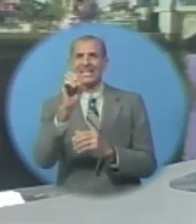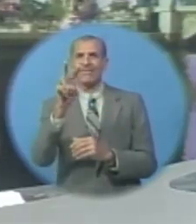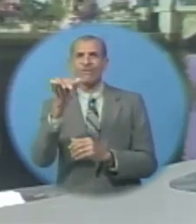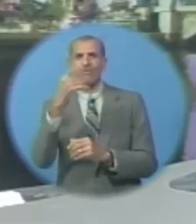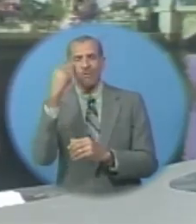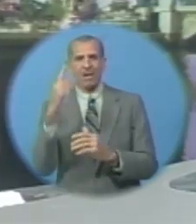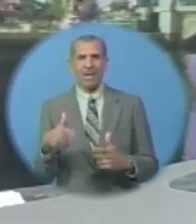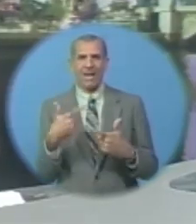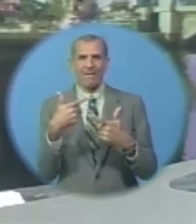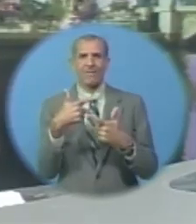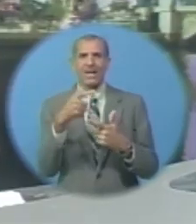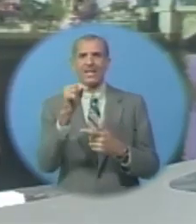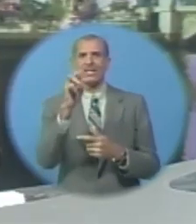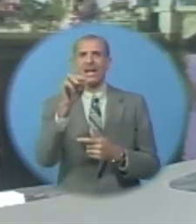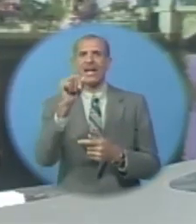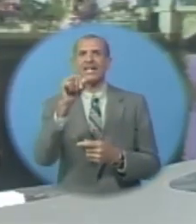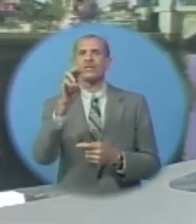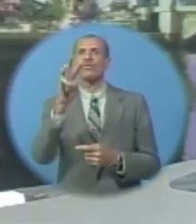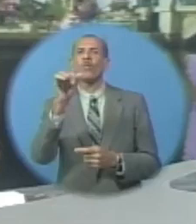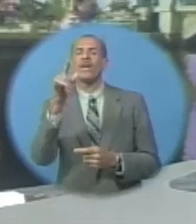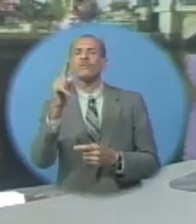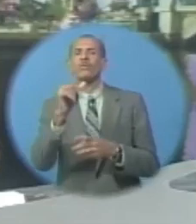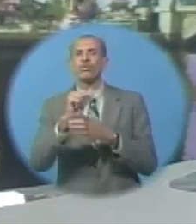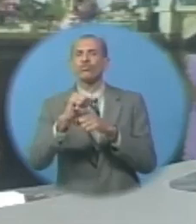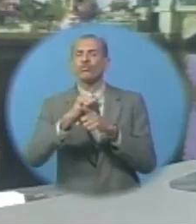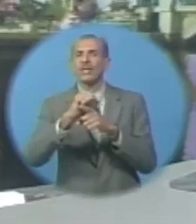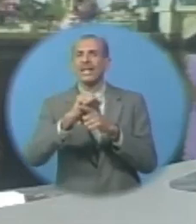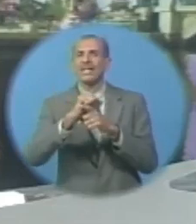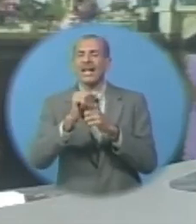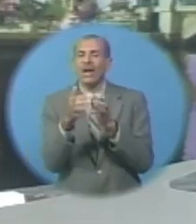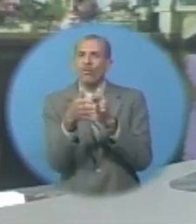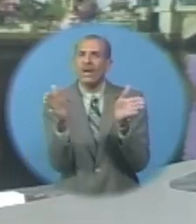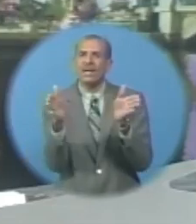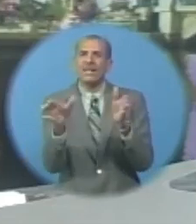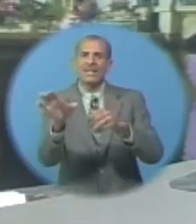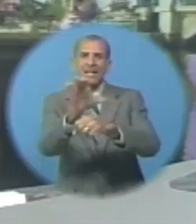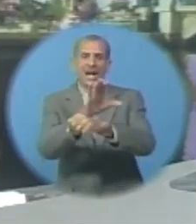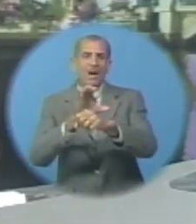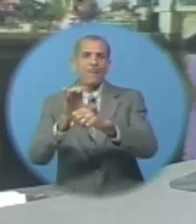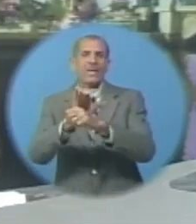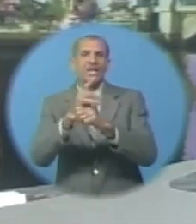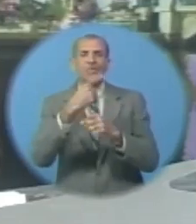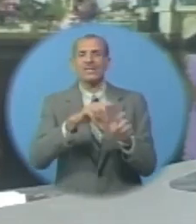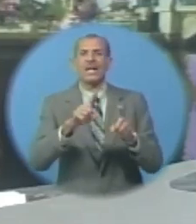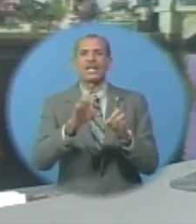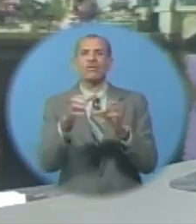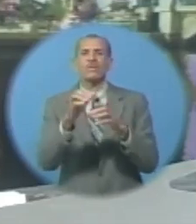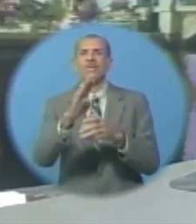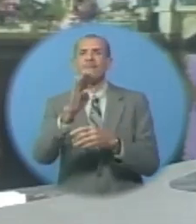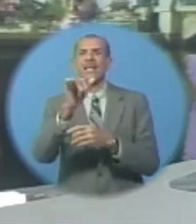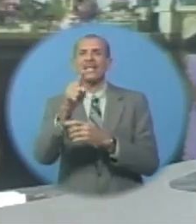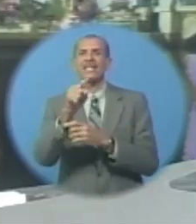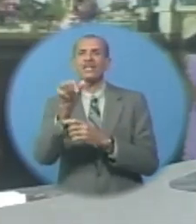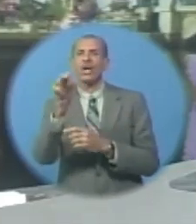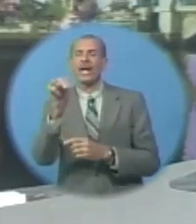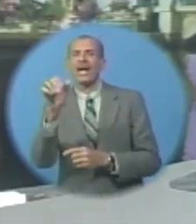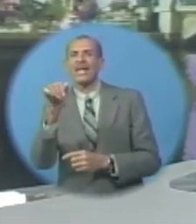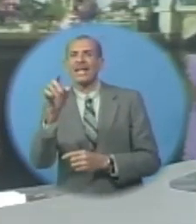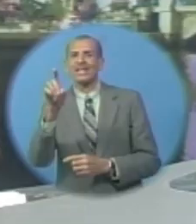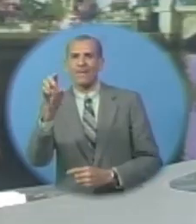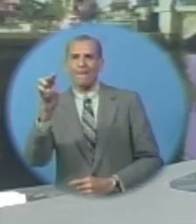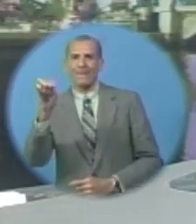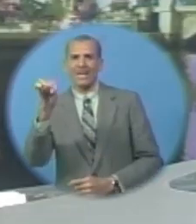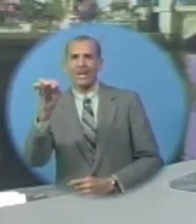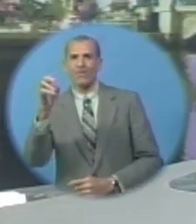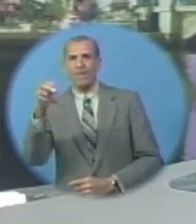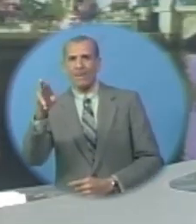and Transwave, were trained. And in the wider Caribbean, training has been done with groups in Belize, Guyana, Haiti, and the Dominican Republic,